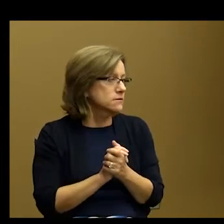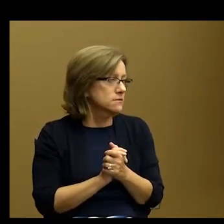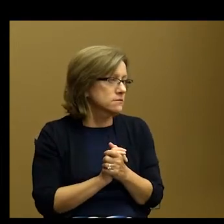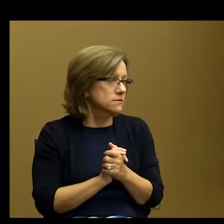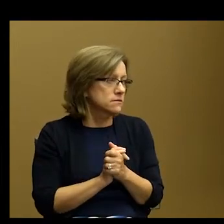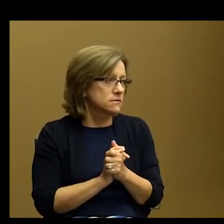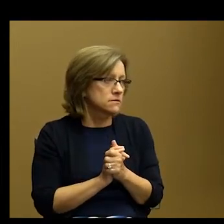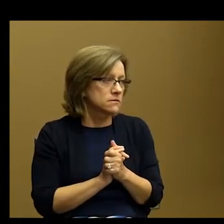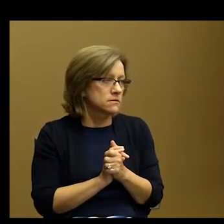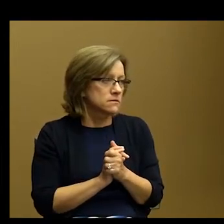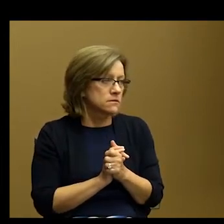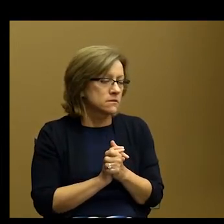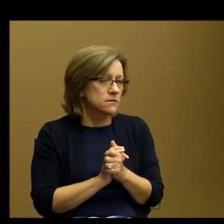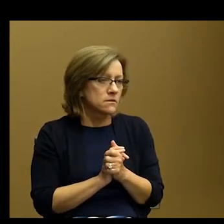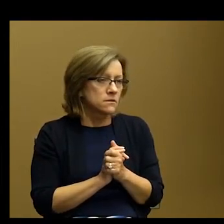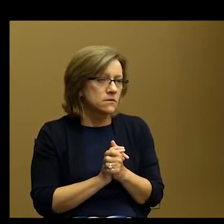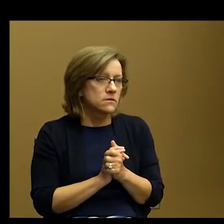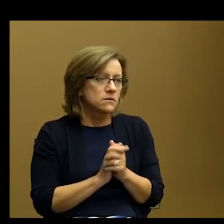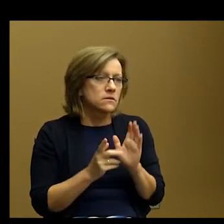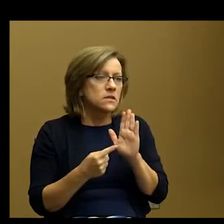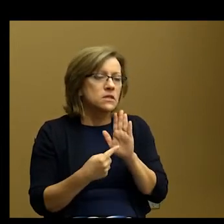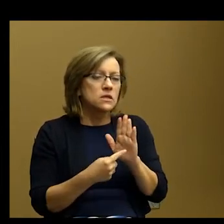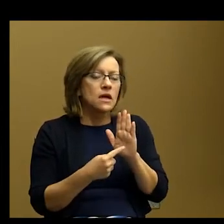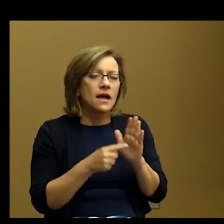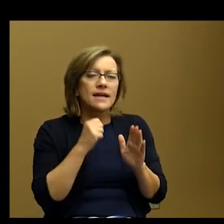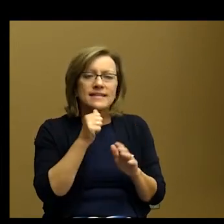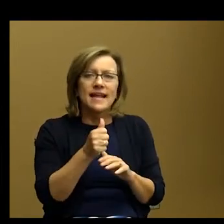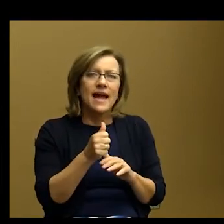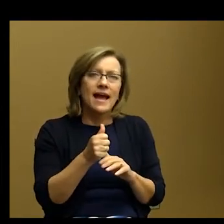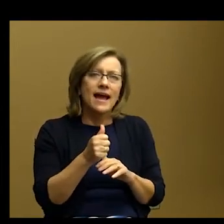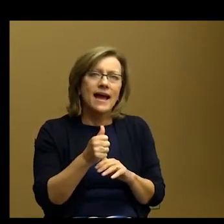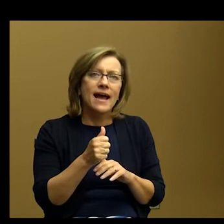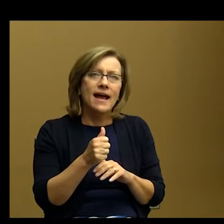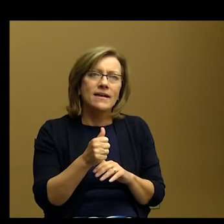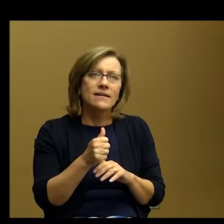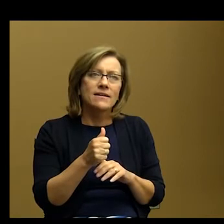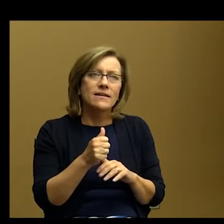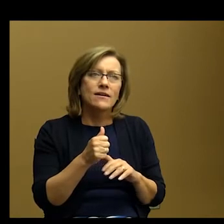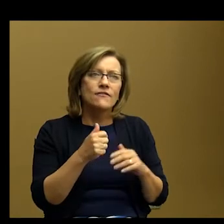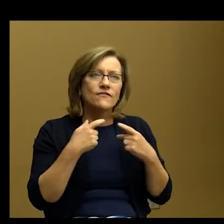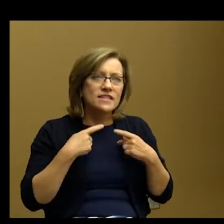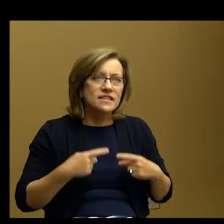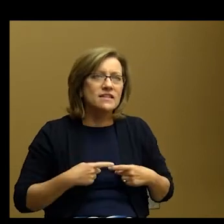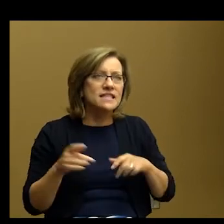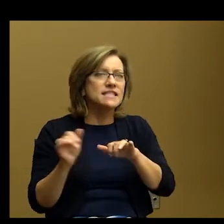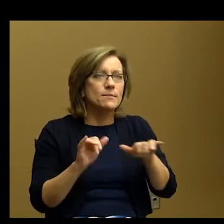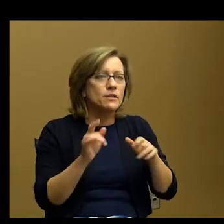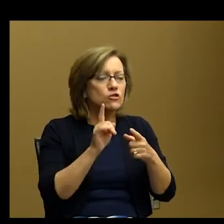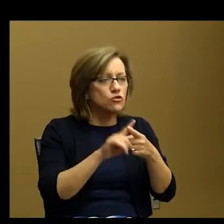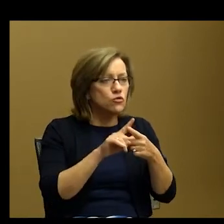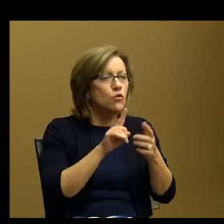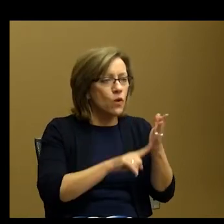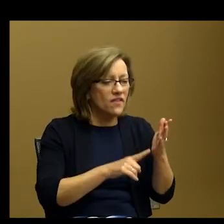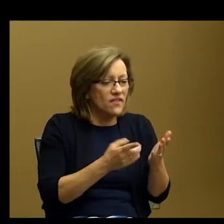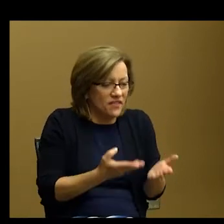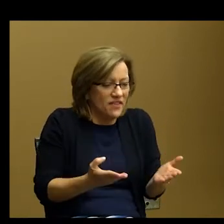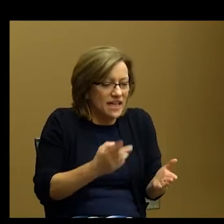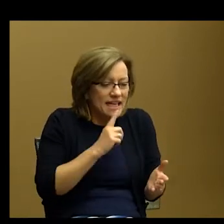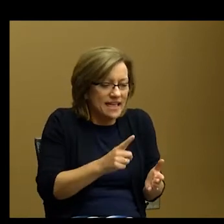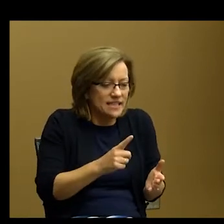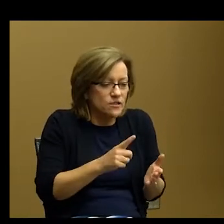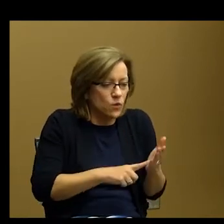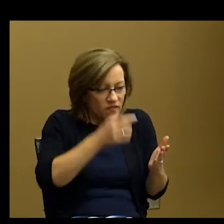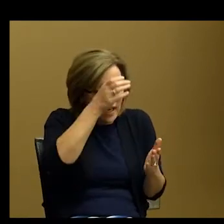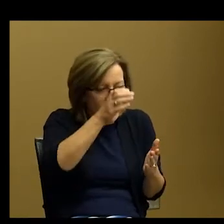symbols that not necessarily physically similar to what is